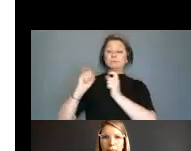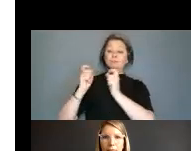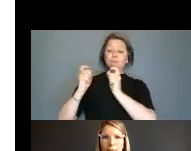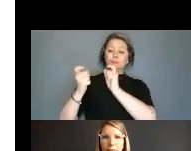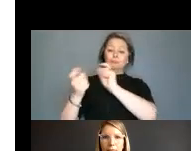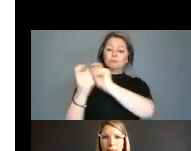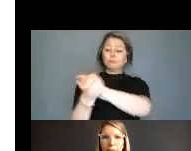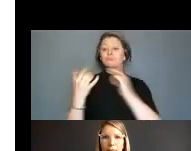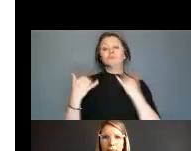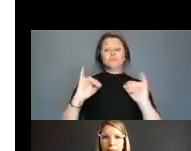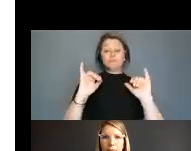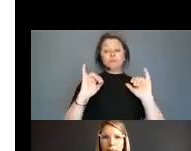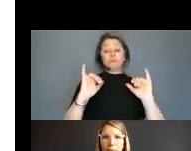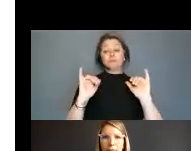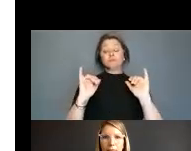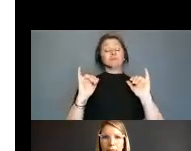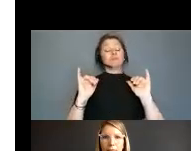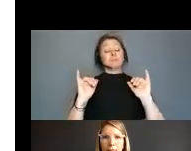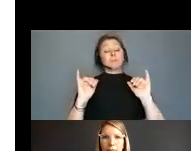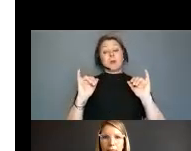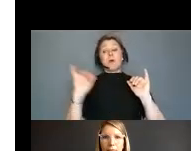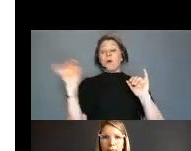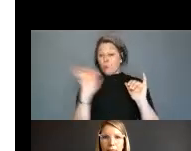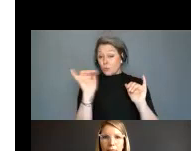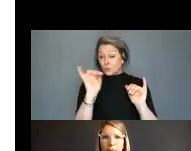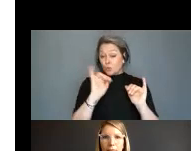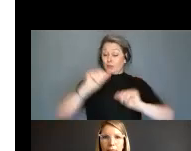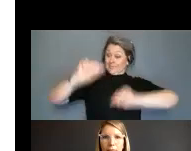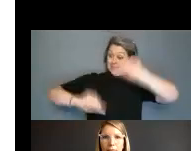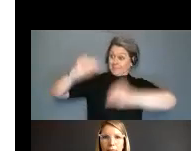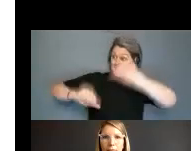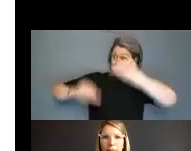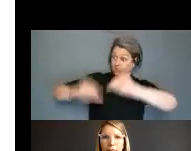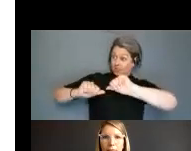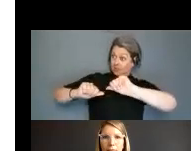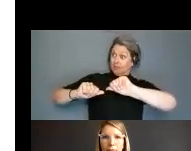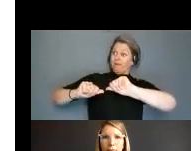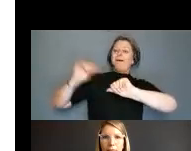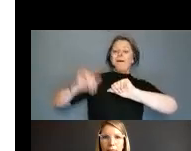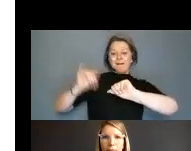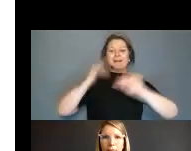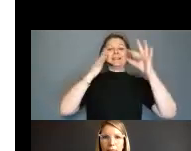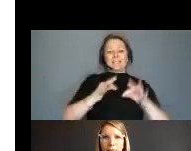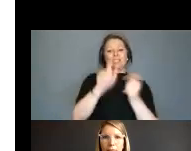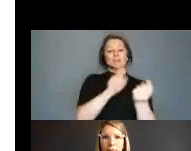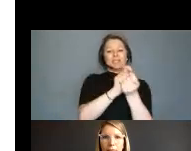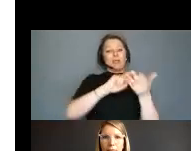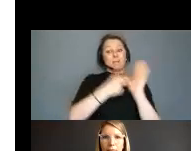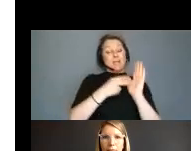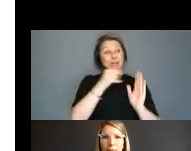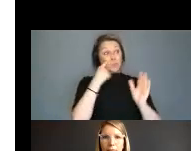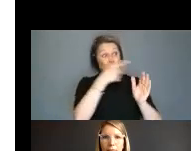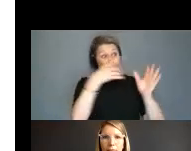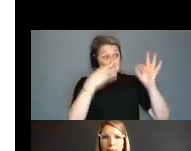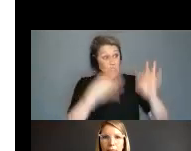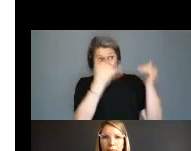professions. And in line with that, our assessments would also be decision specific, which we will touch on here again shortly. It